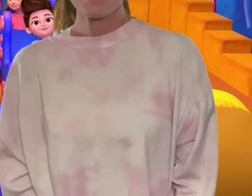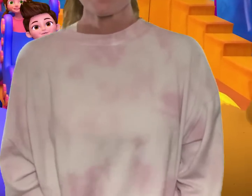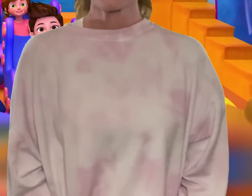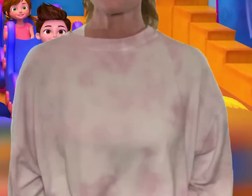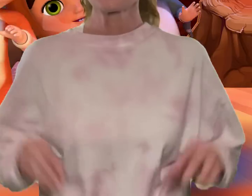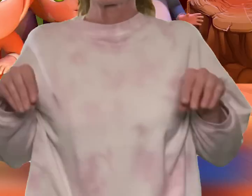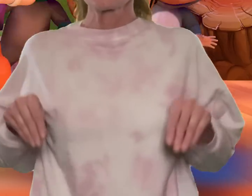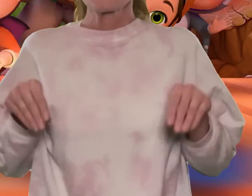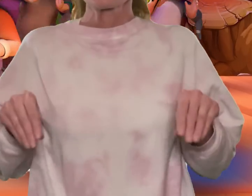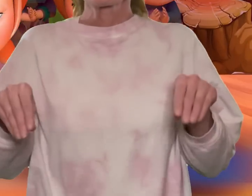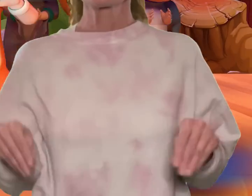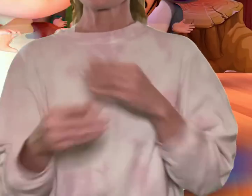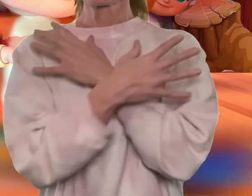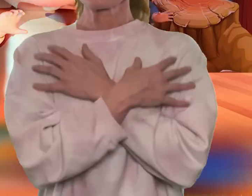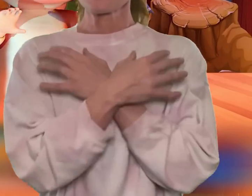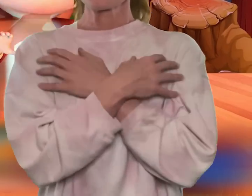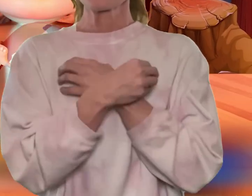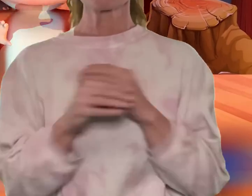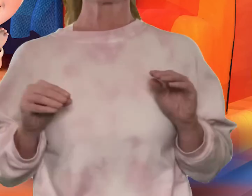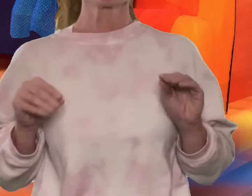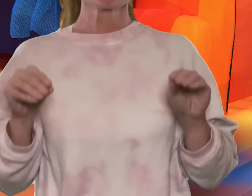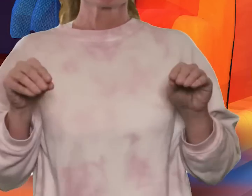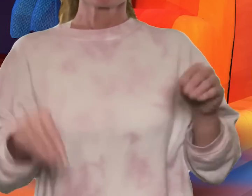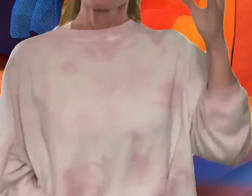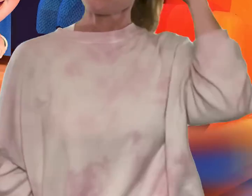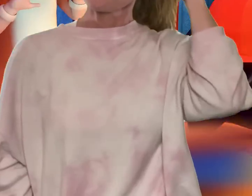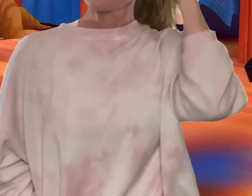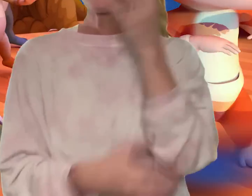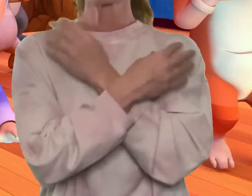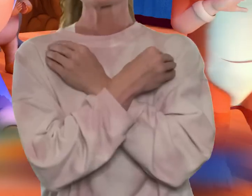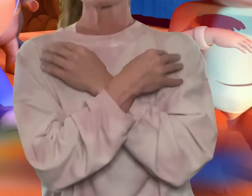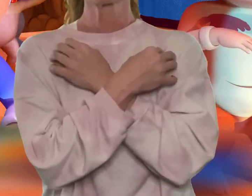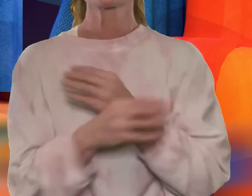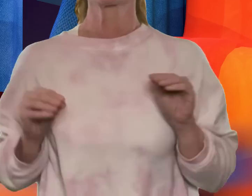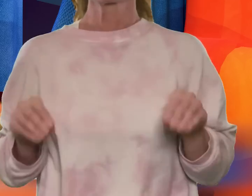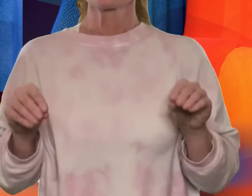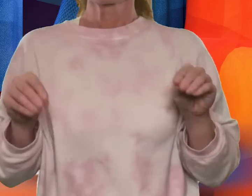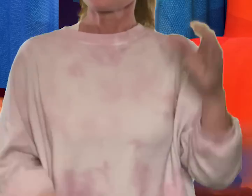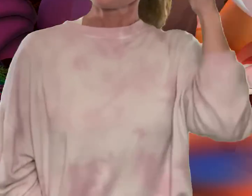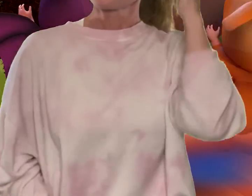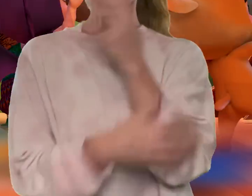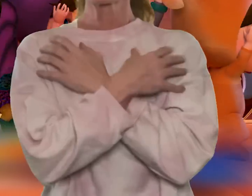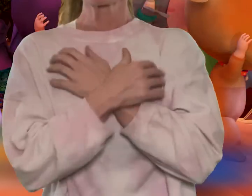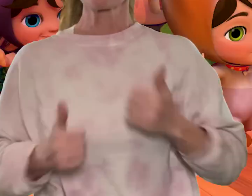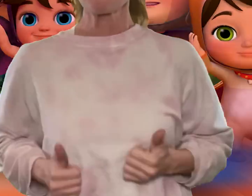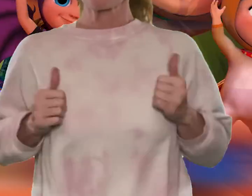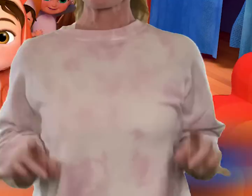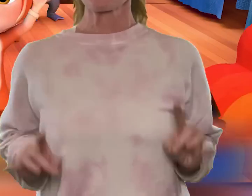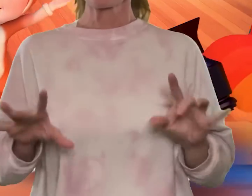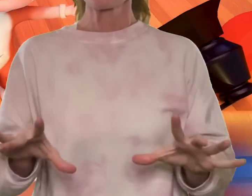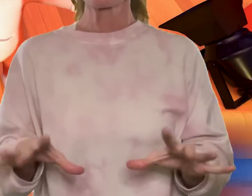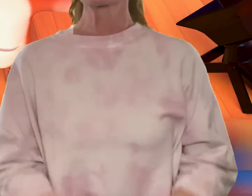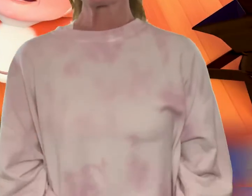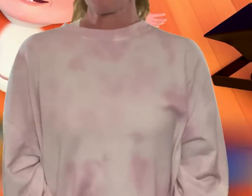animals the kangaroo and the quala the kangaroo and the qua the kangaroo and the qua